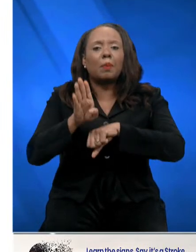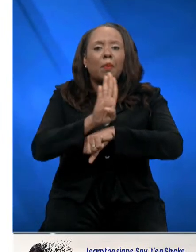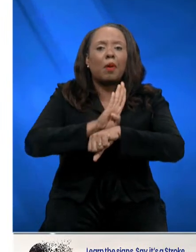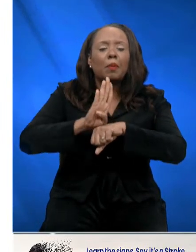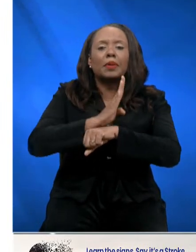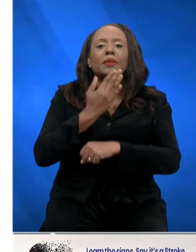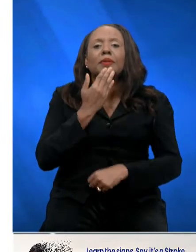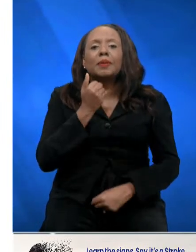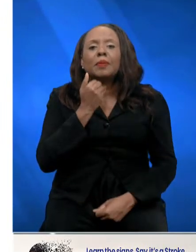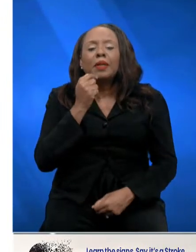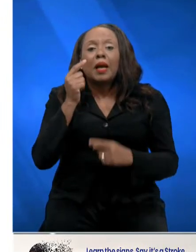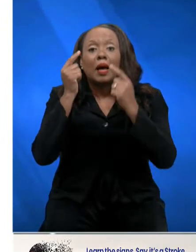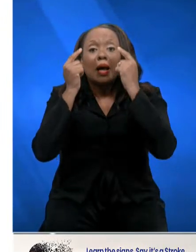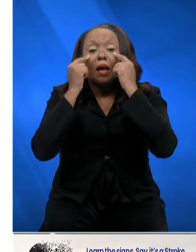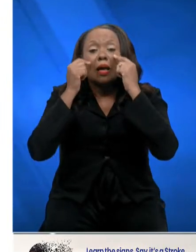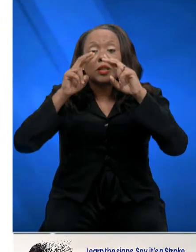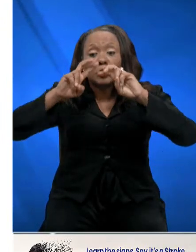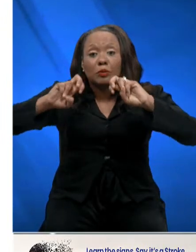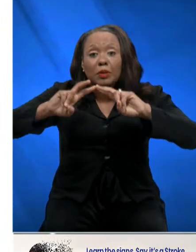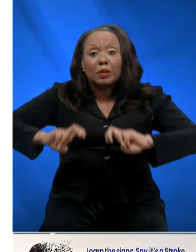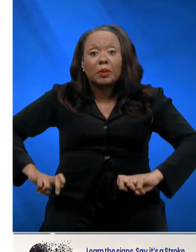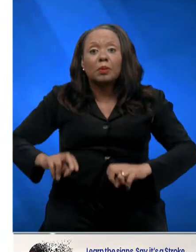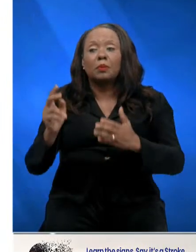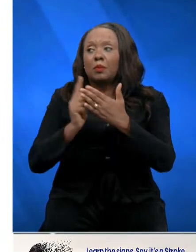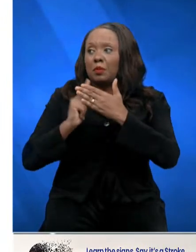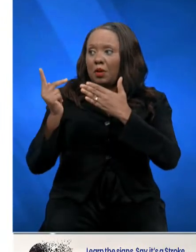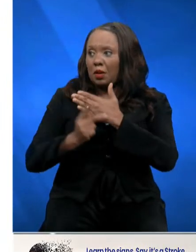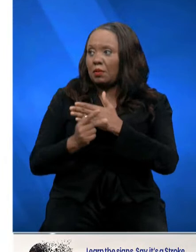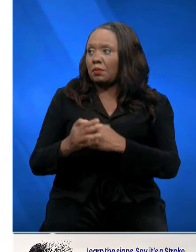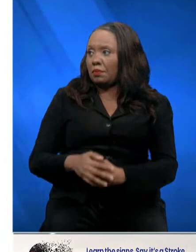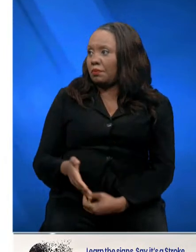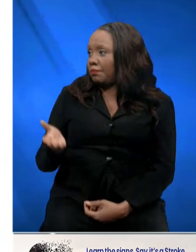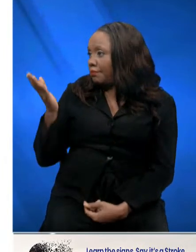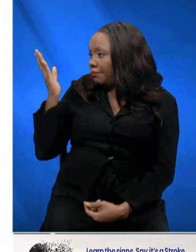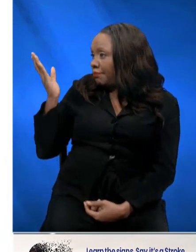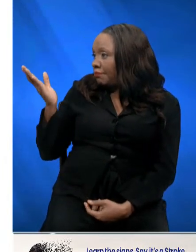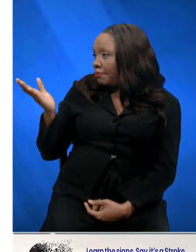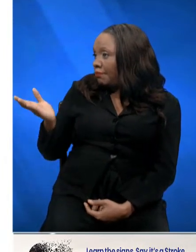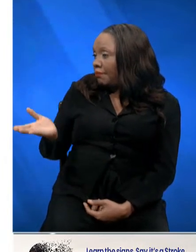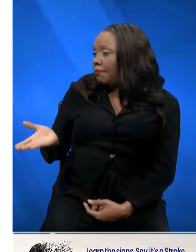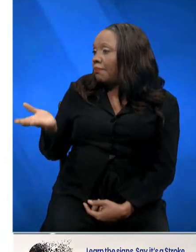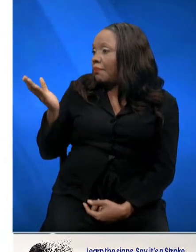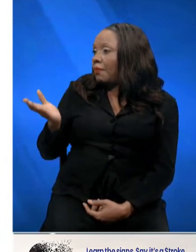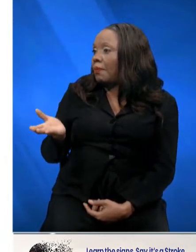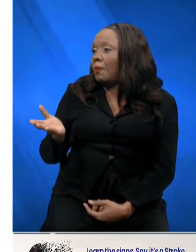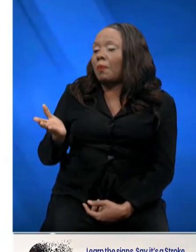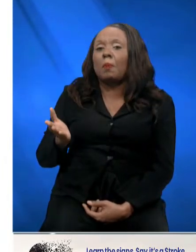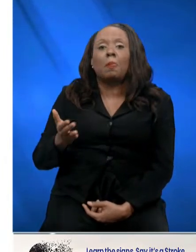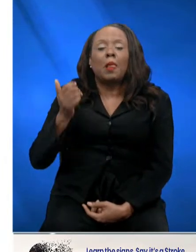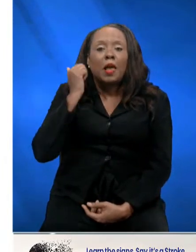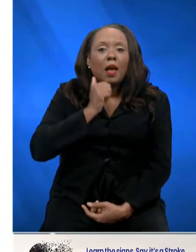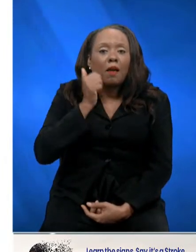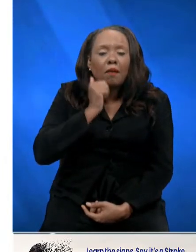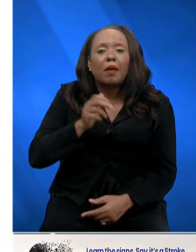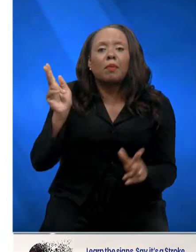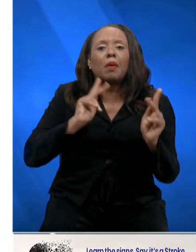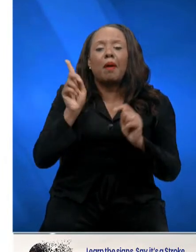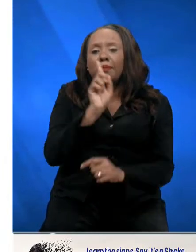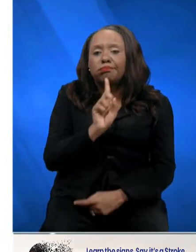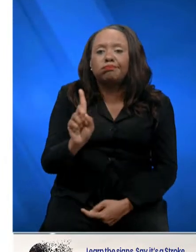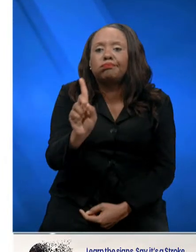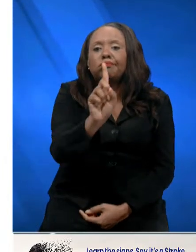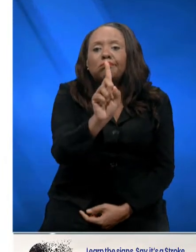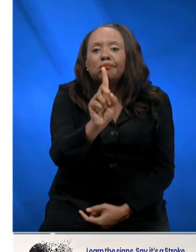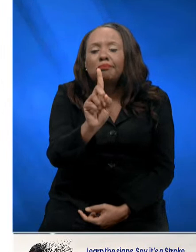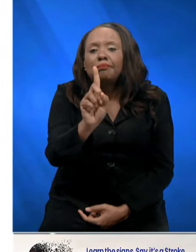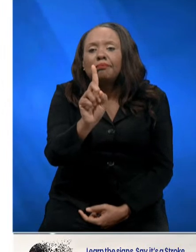and address this problem that you're seeing in clinic every day, where patients are presenting at the end stage